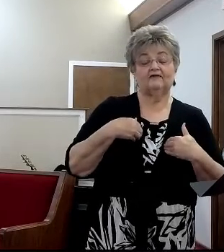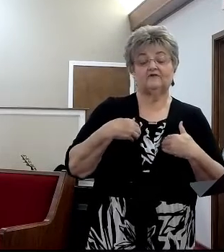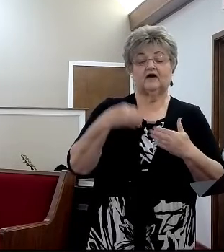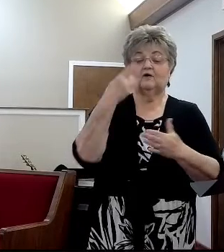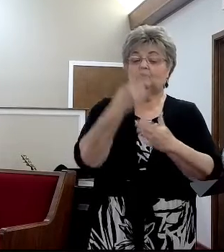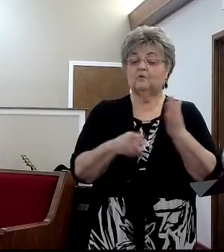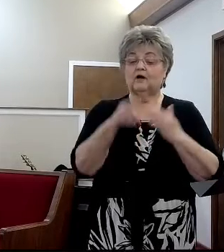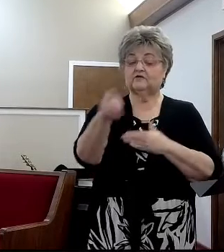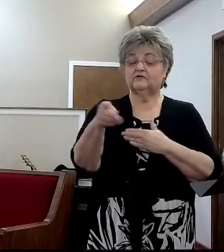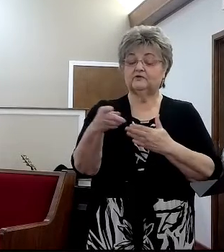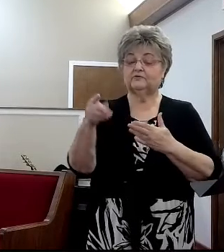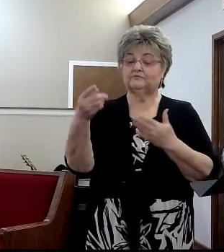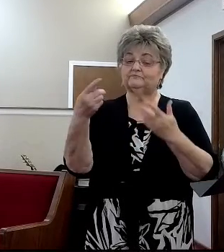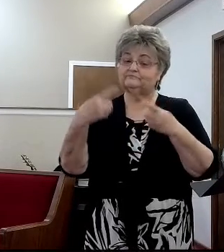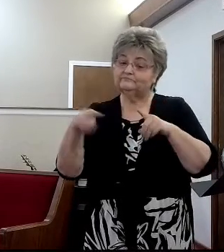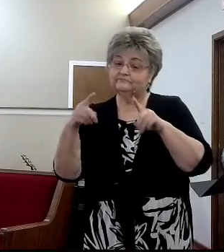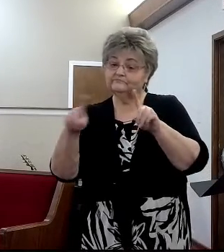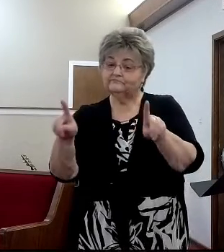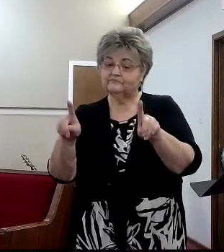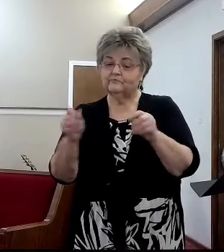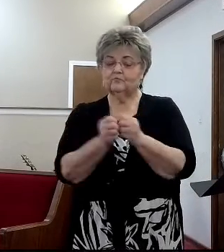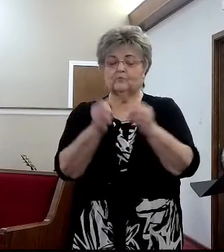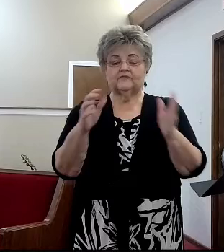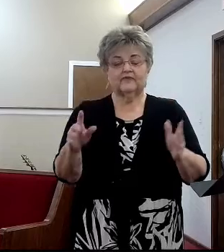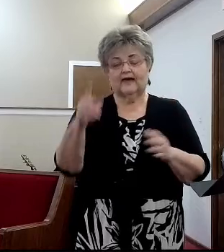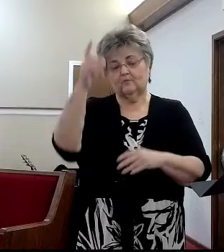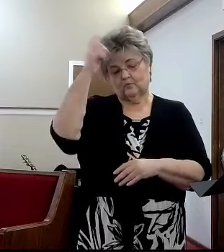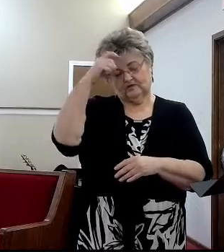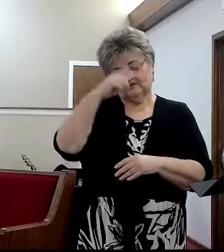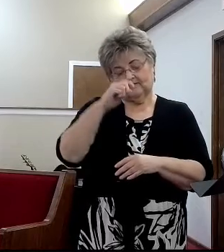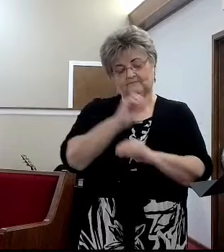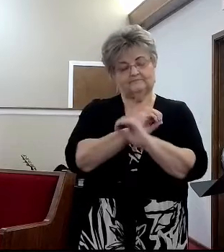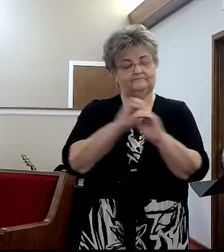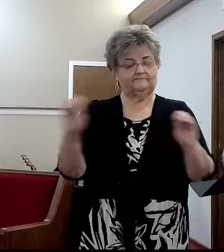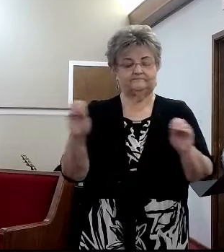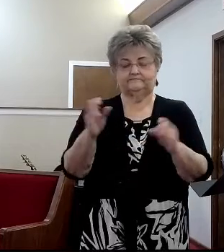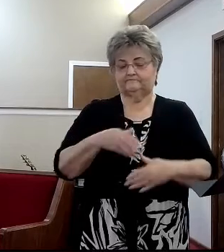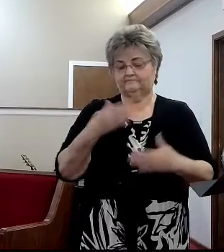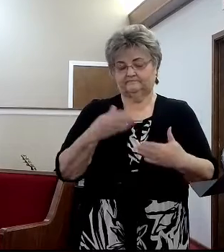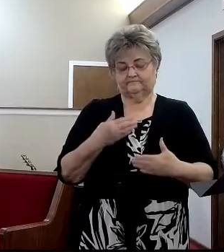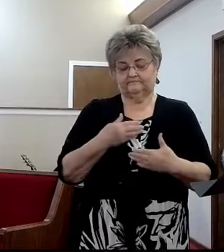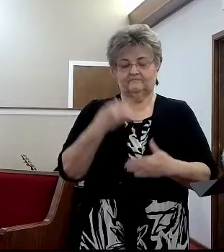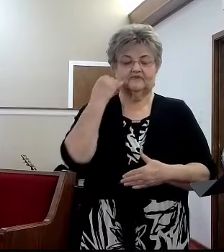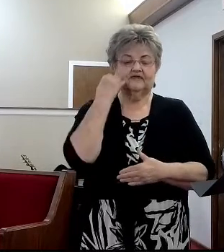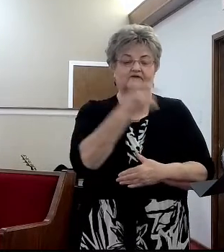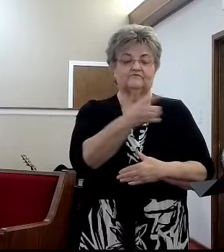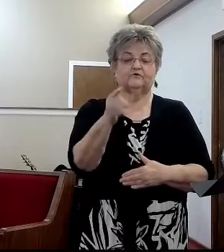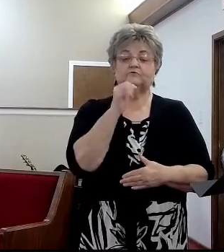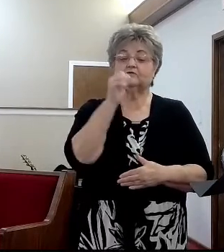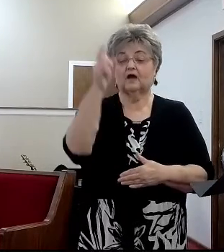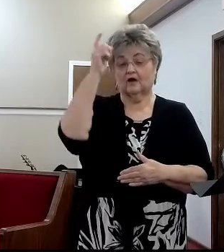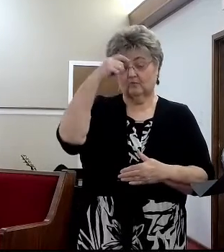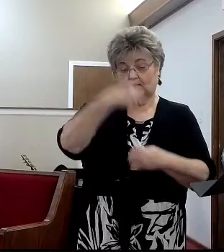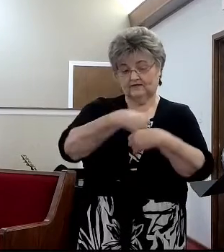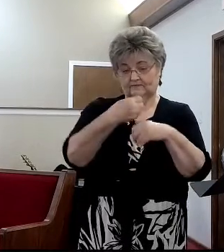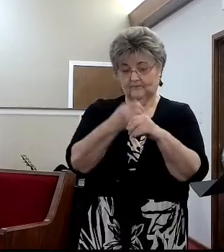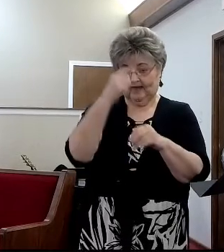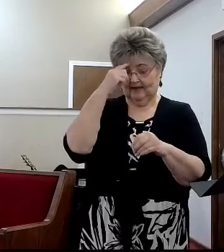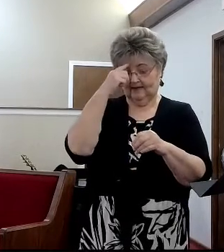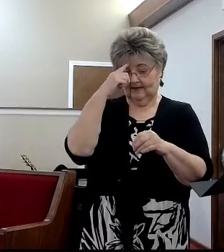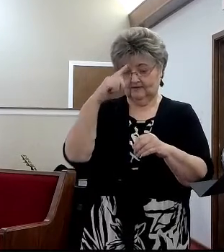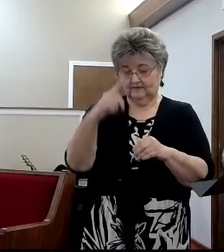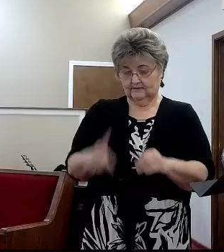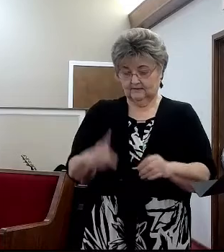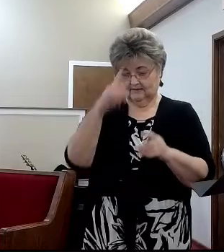without wisdom, nothing's going to make you happy. We've talked about being unwise. You make a lot more decisions that,